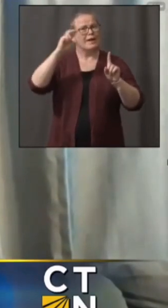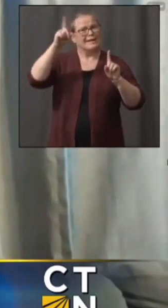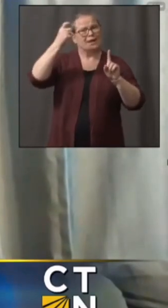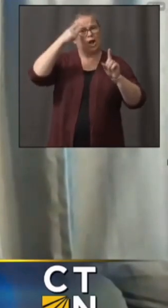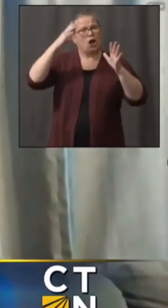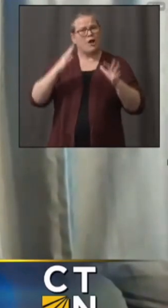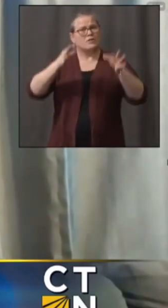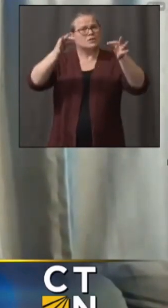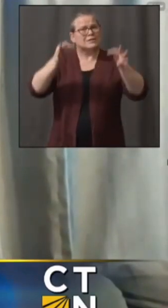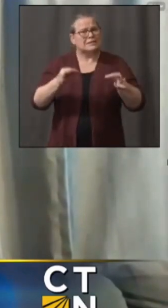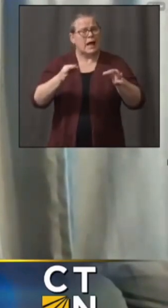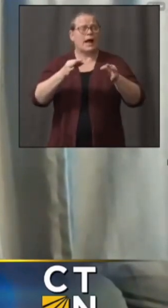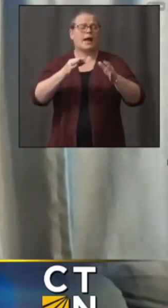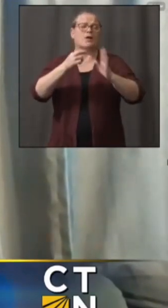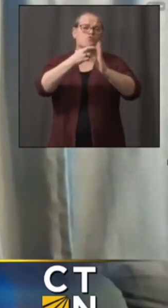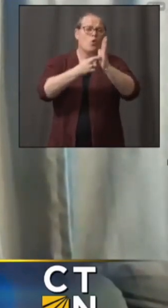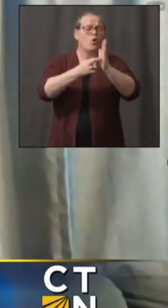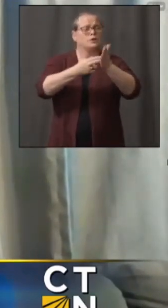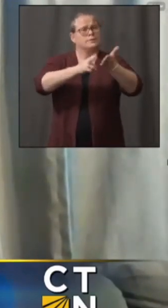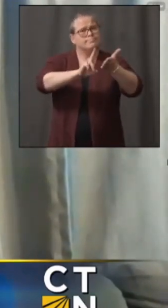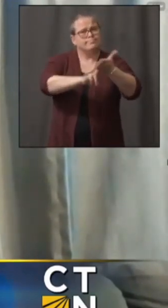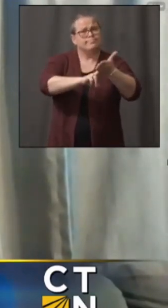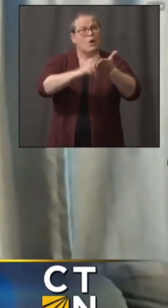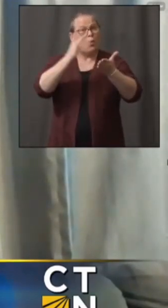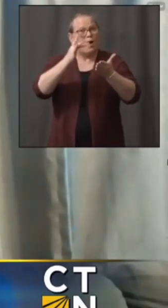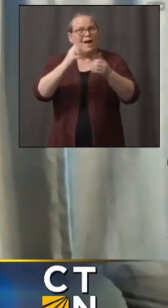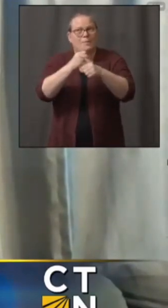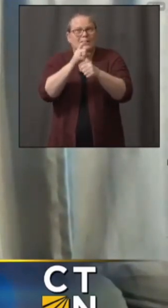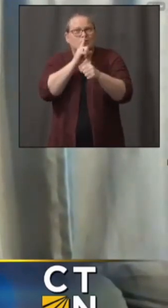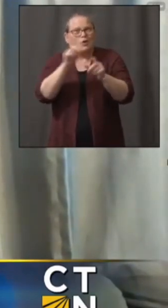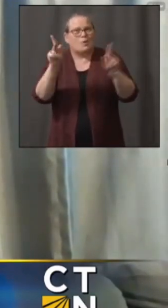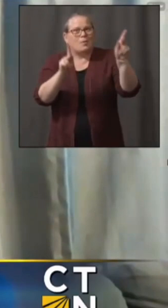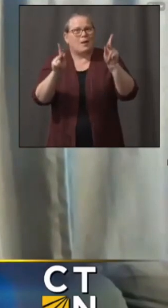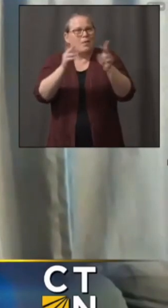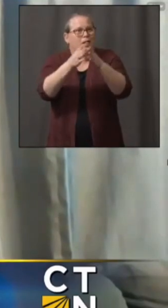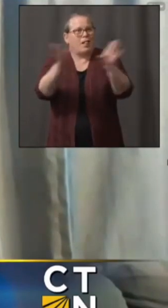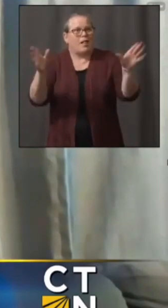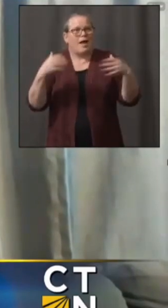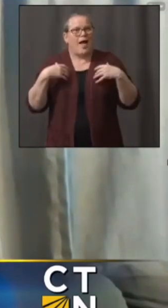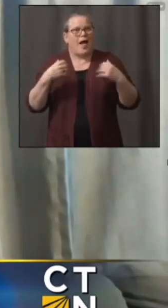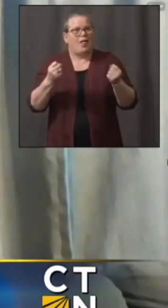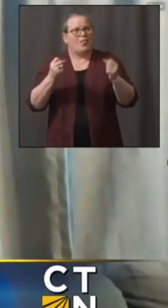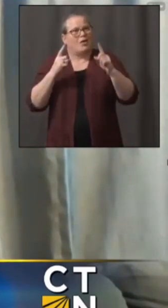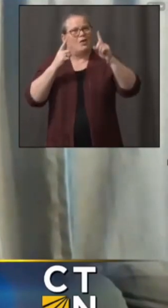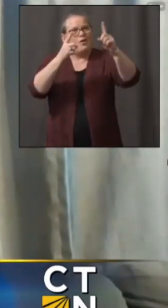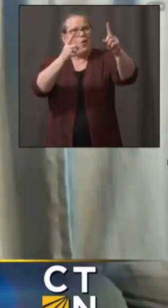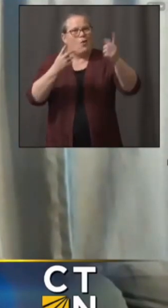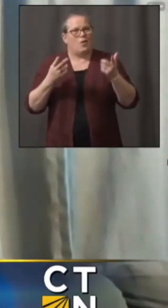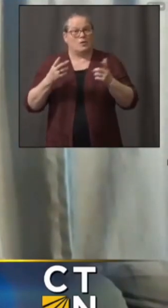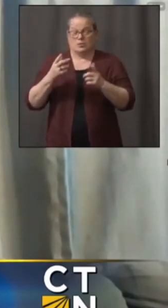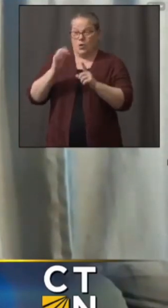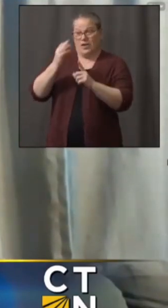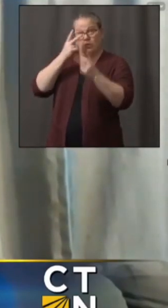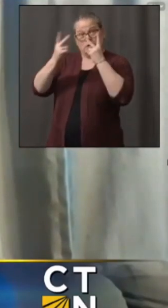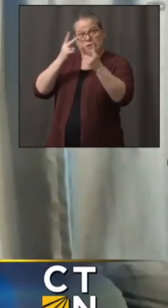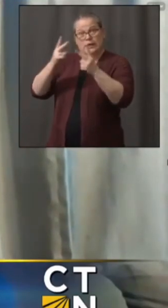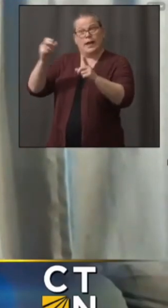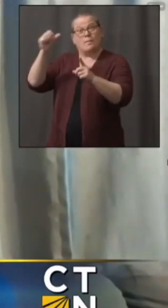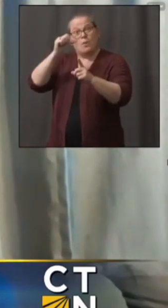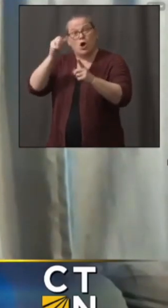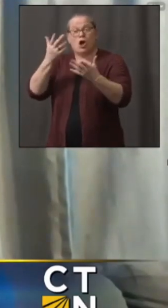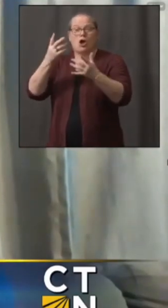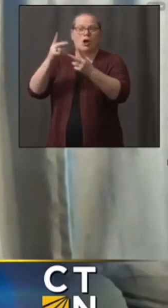when we're learning of significant violations there, we do see an immediate and serious risk to the public health of our